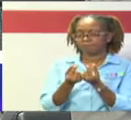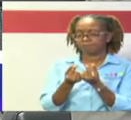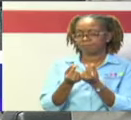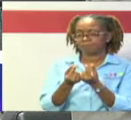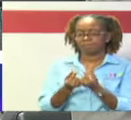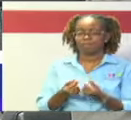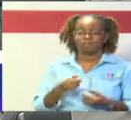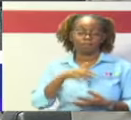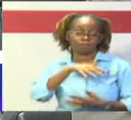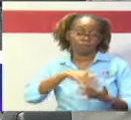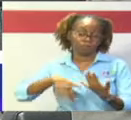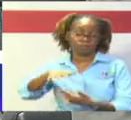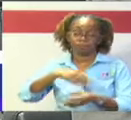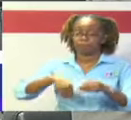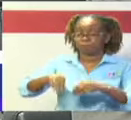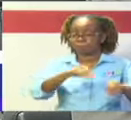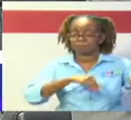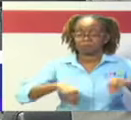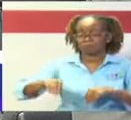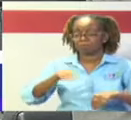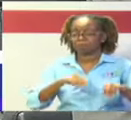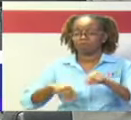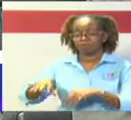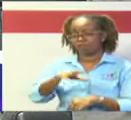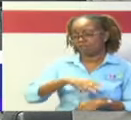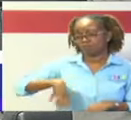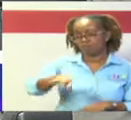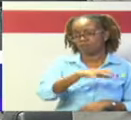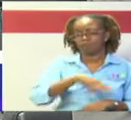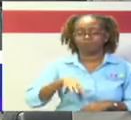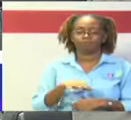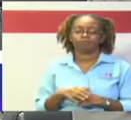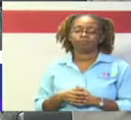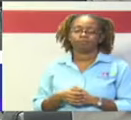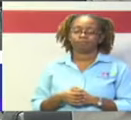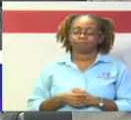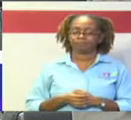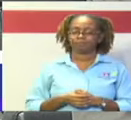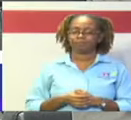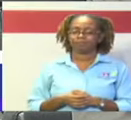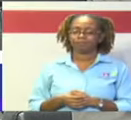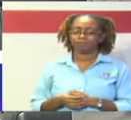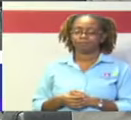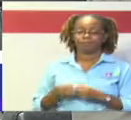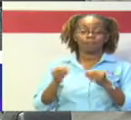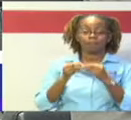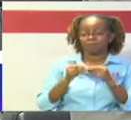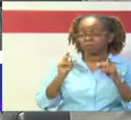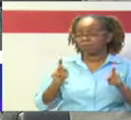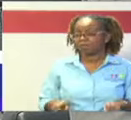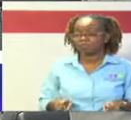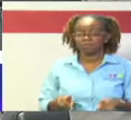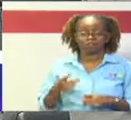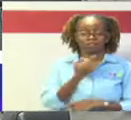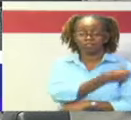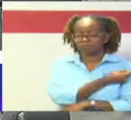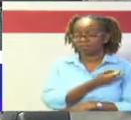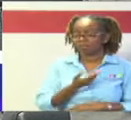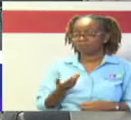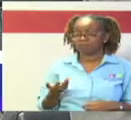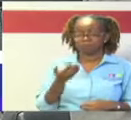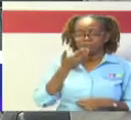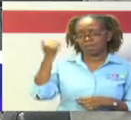from an epidemiologic perspective, yes, it's an idea that is supported, and the more people that are vaccinated, the better the idea